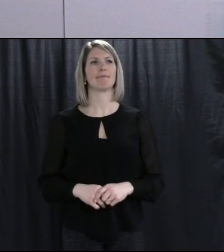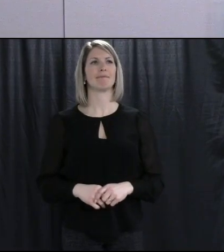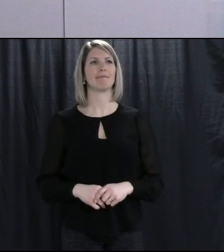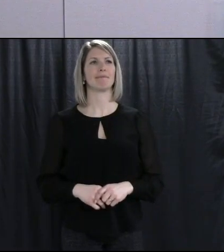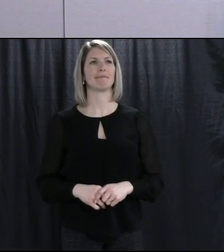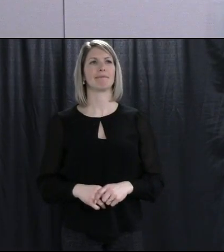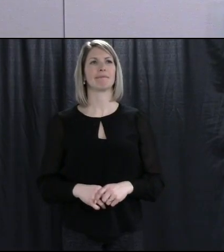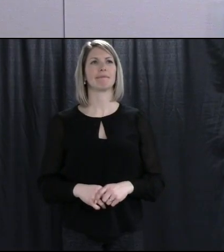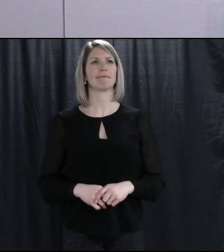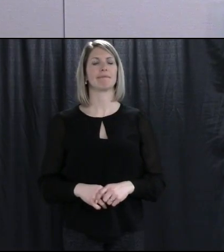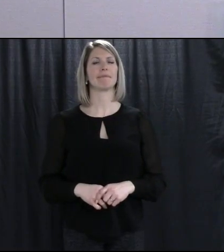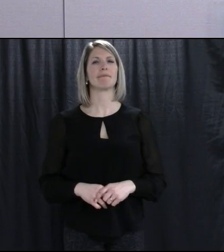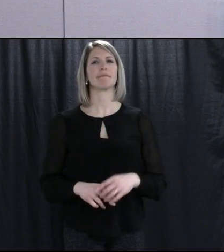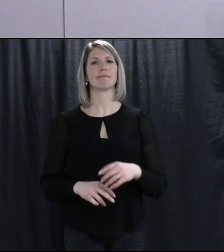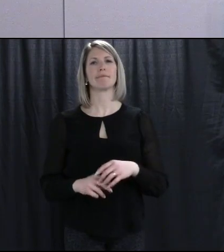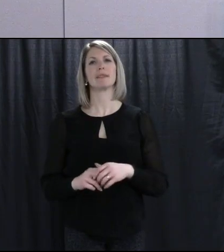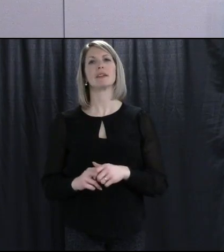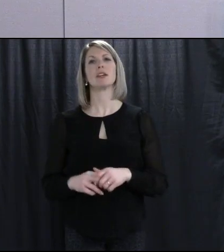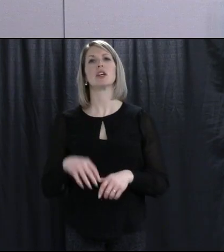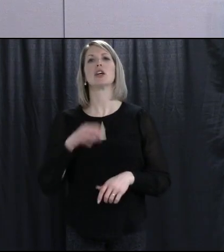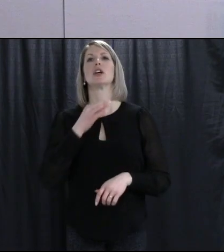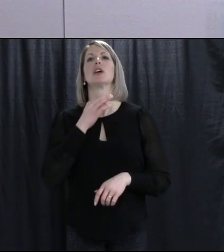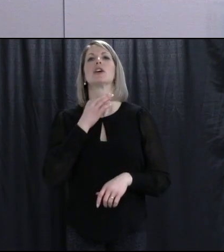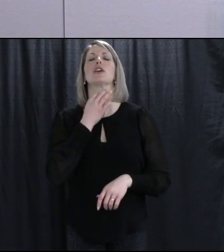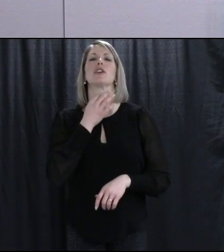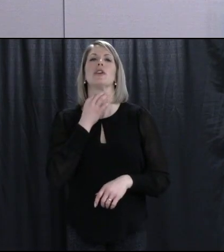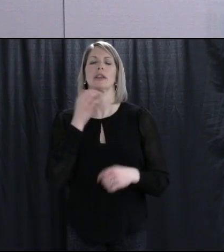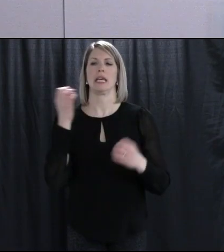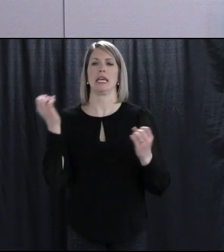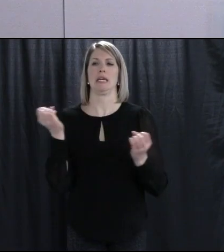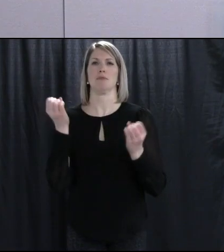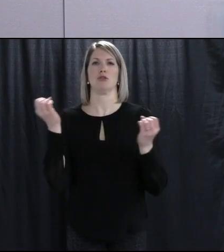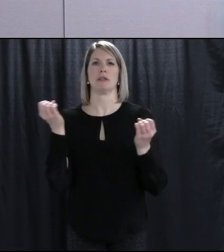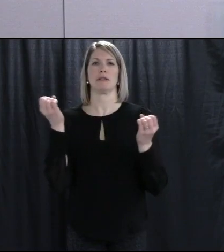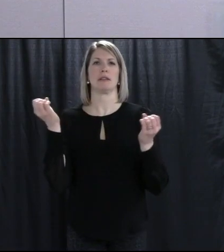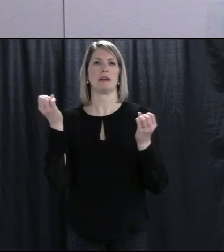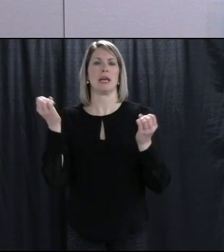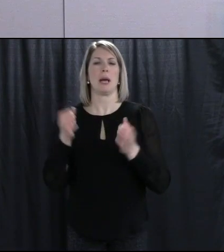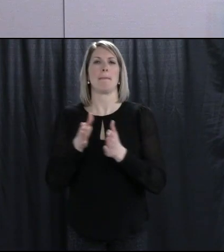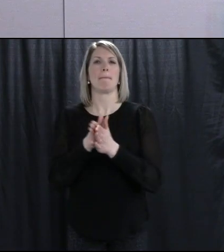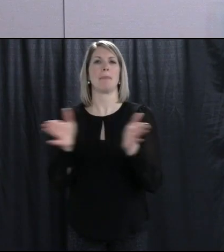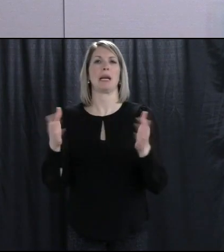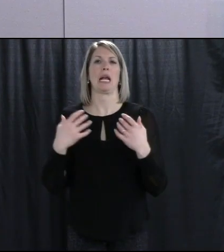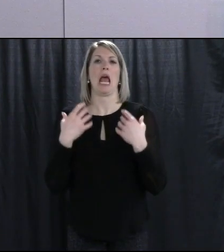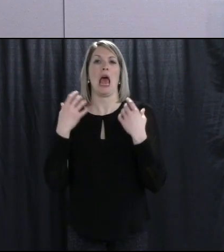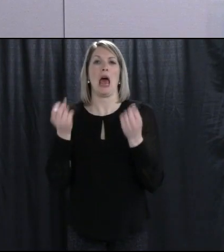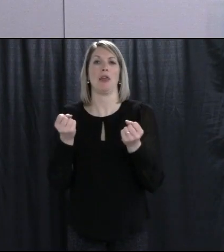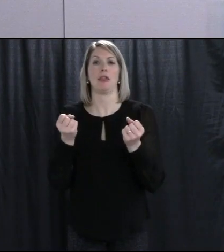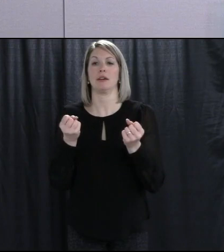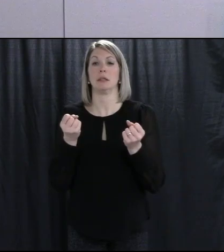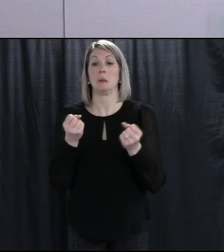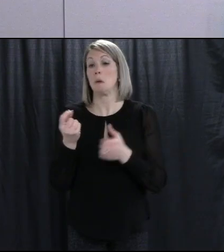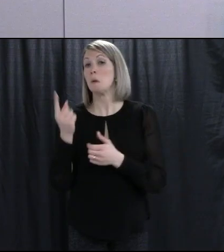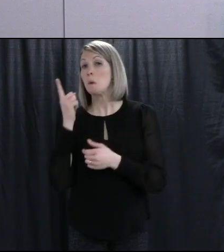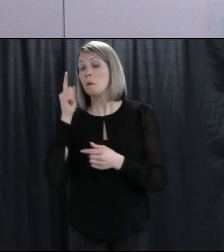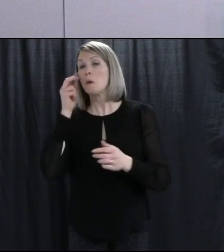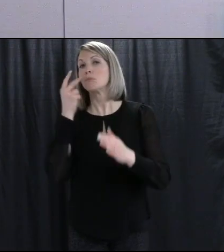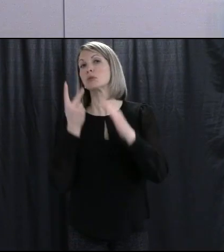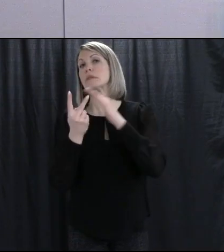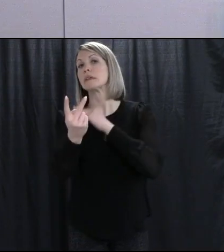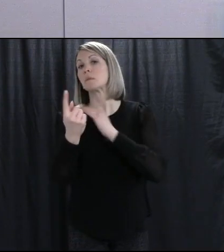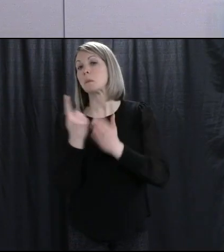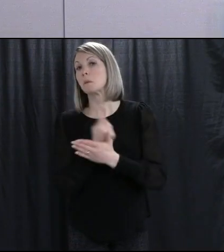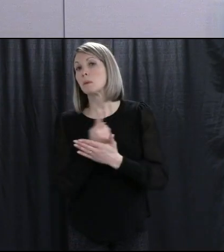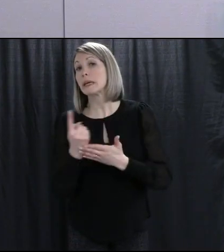I'm curious, how long could this public state of emergency for health last? Under the Act